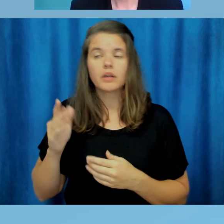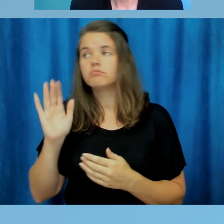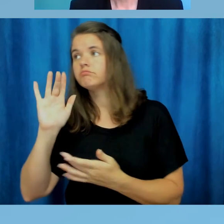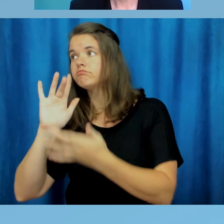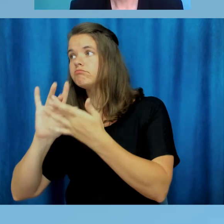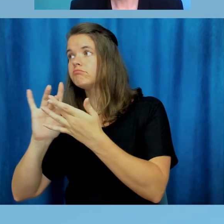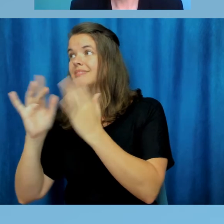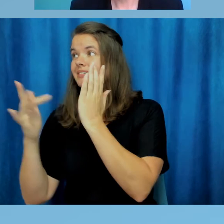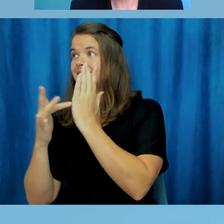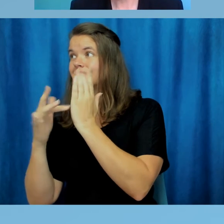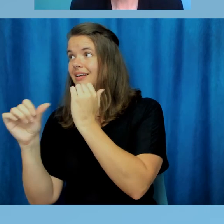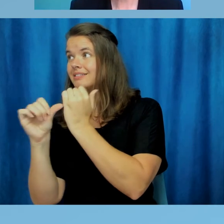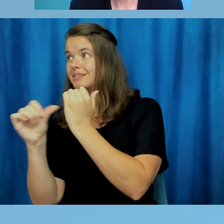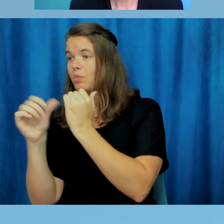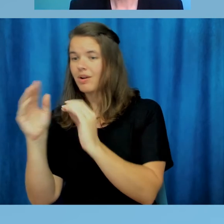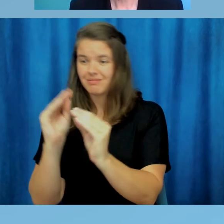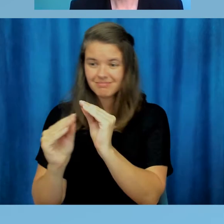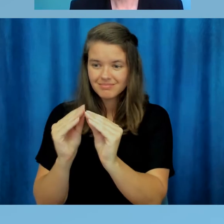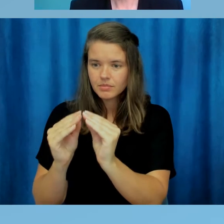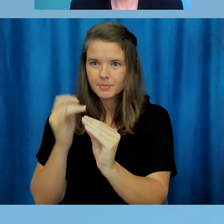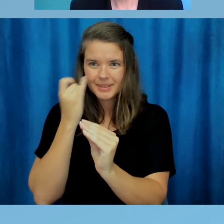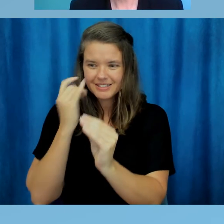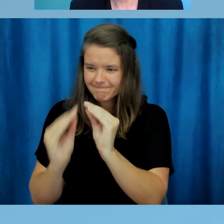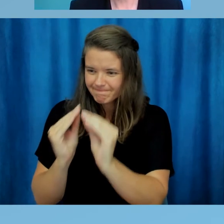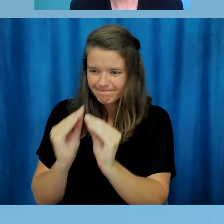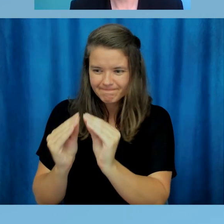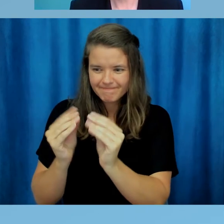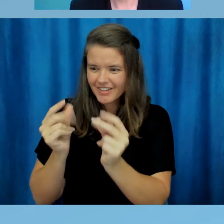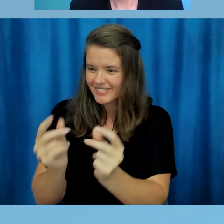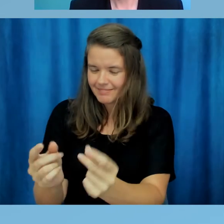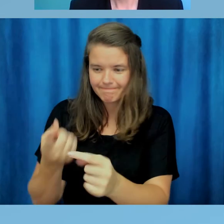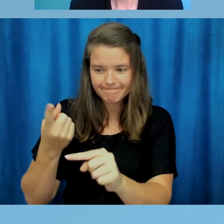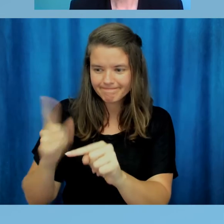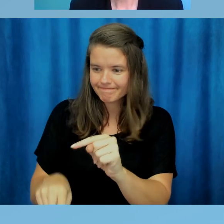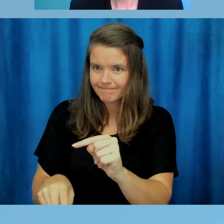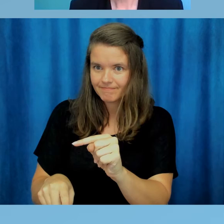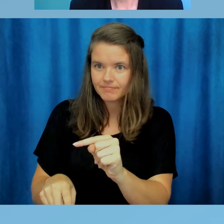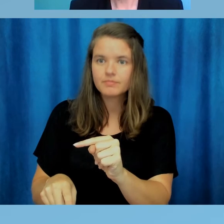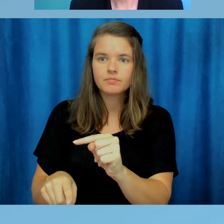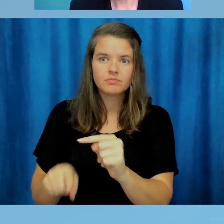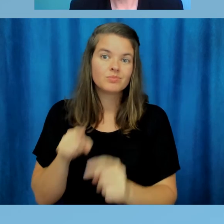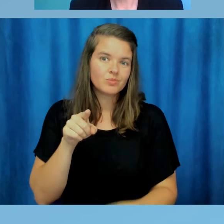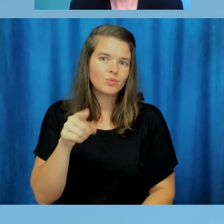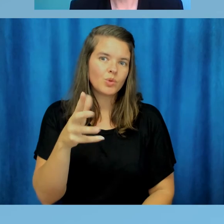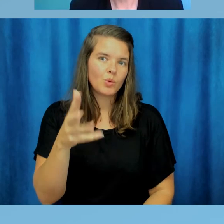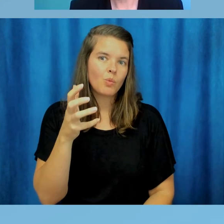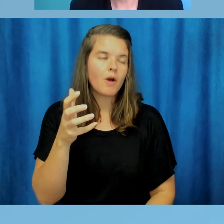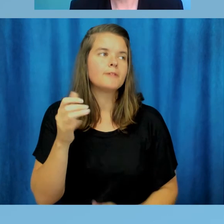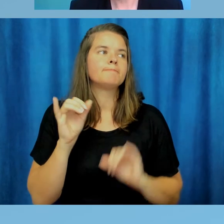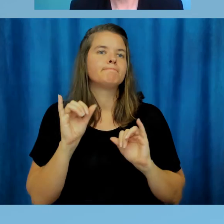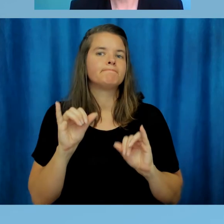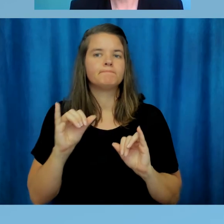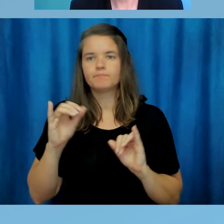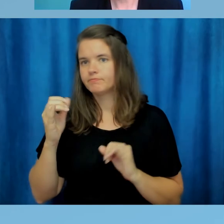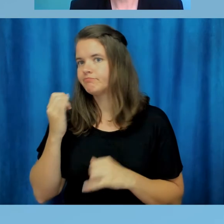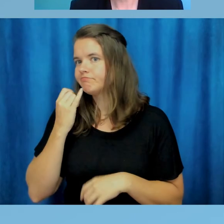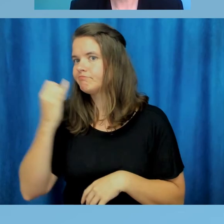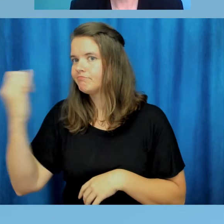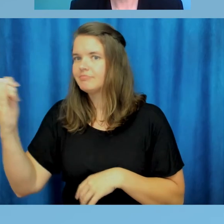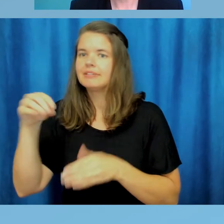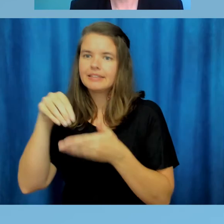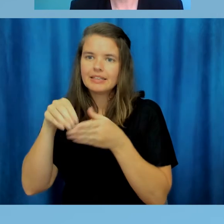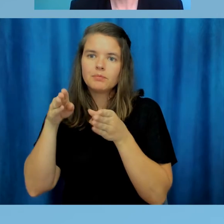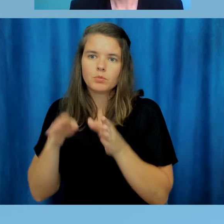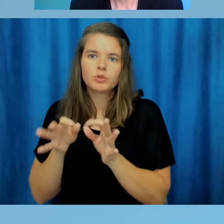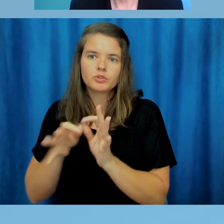support to fix the VRI, but if they couldn't fix it quickly, you would be wanting to look to offer an